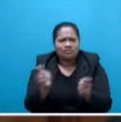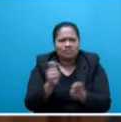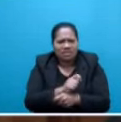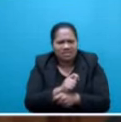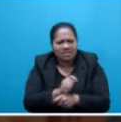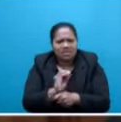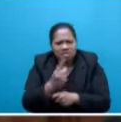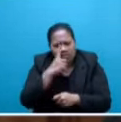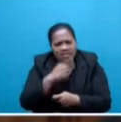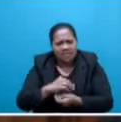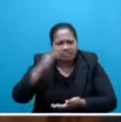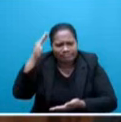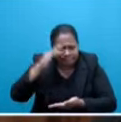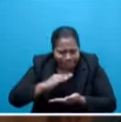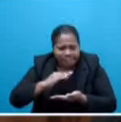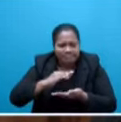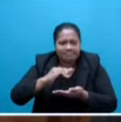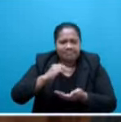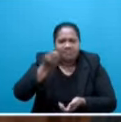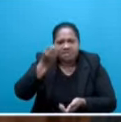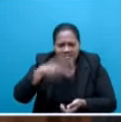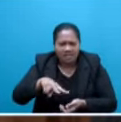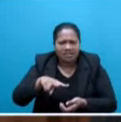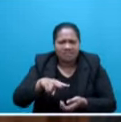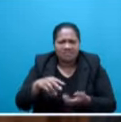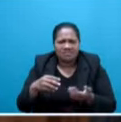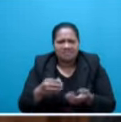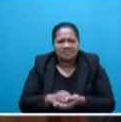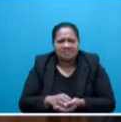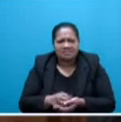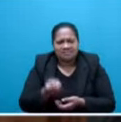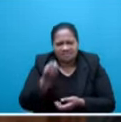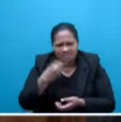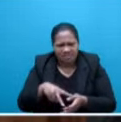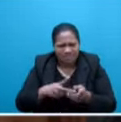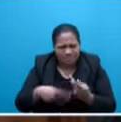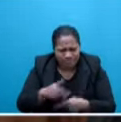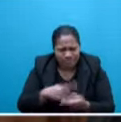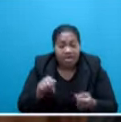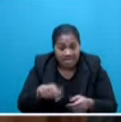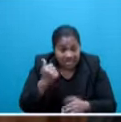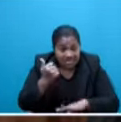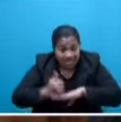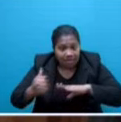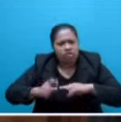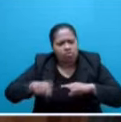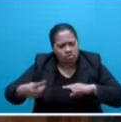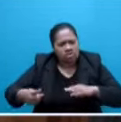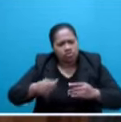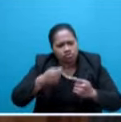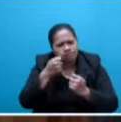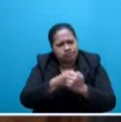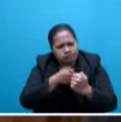reduce harmful carbon emissions. This government will keep fighting for global climate actions